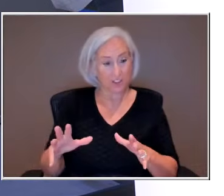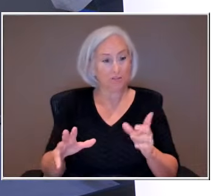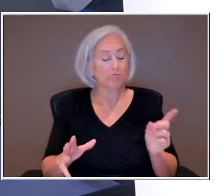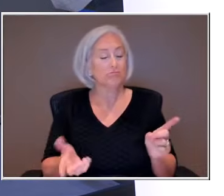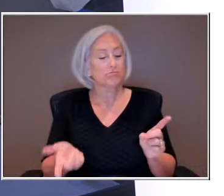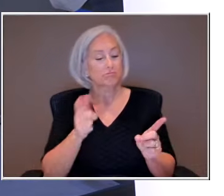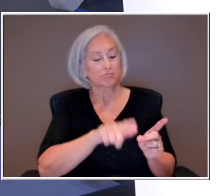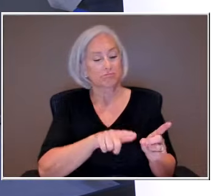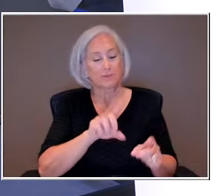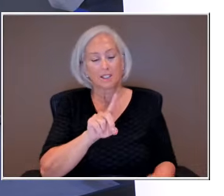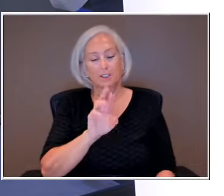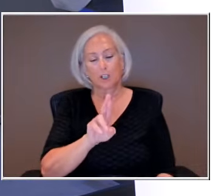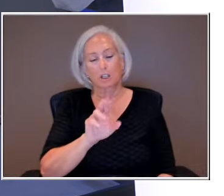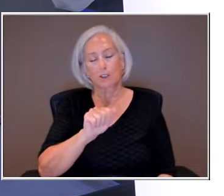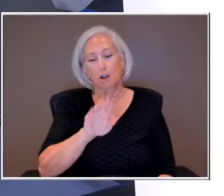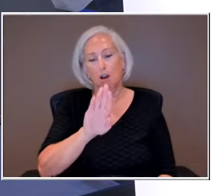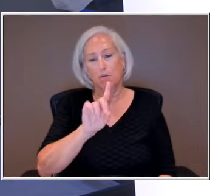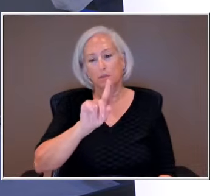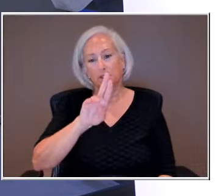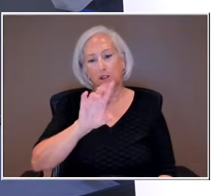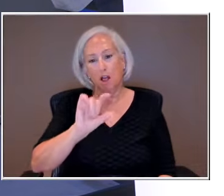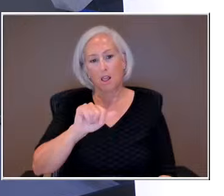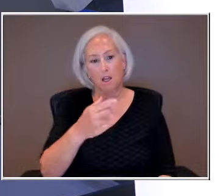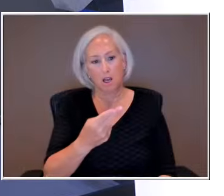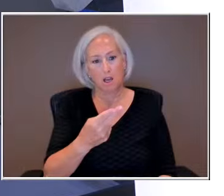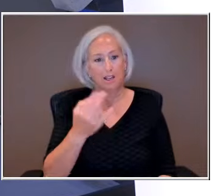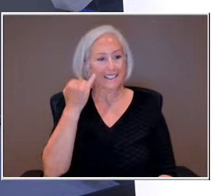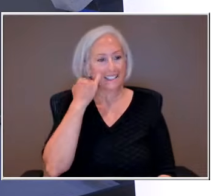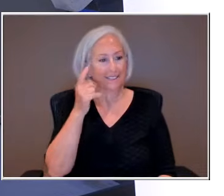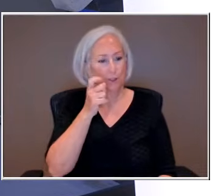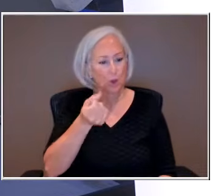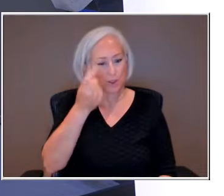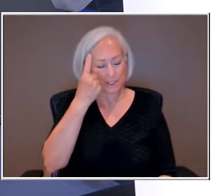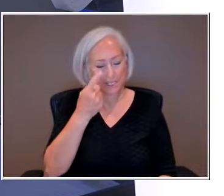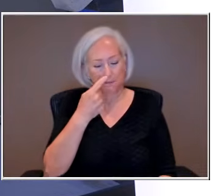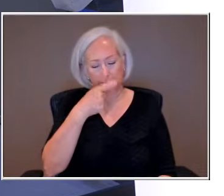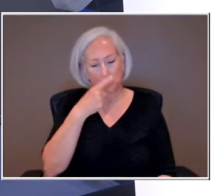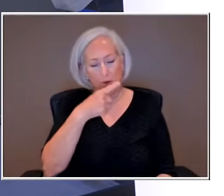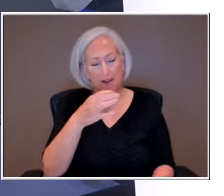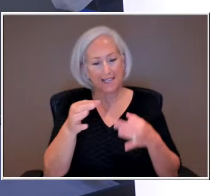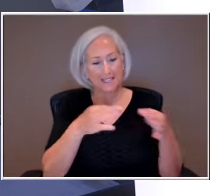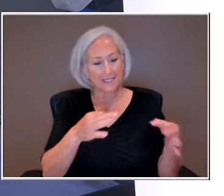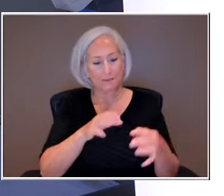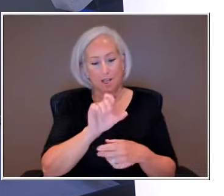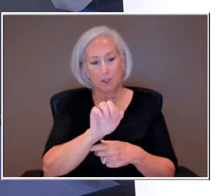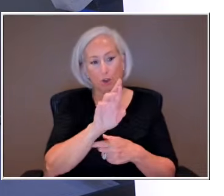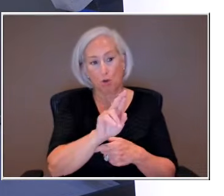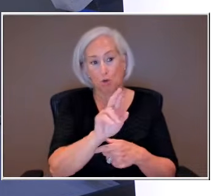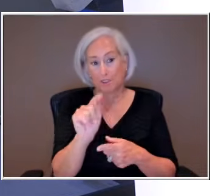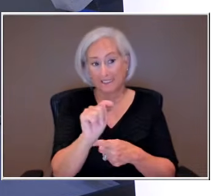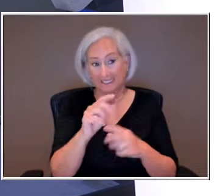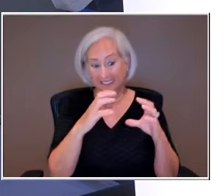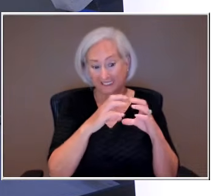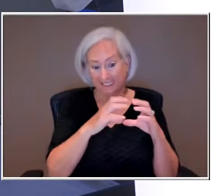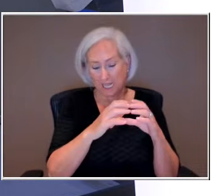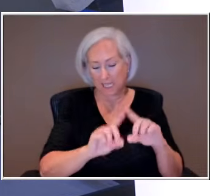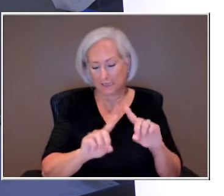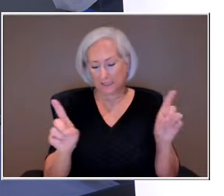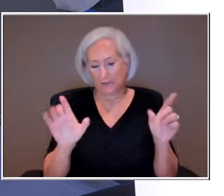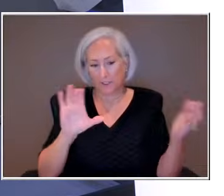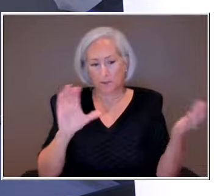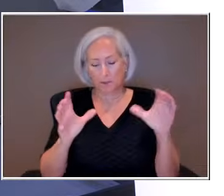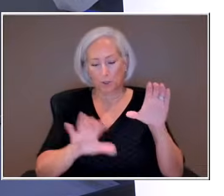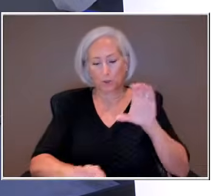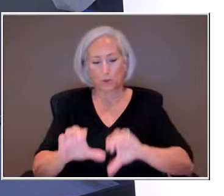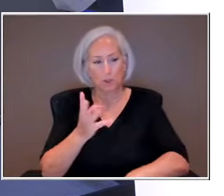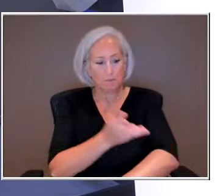viewers who may not understand it, how is CAR-T different from chemotherapy or immunotherapy? It's